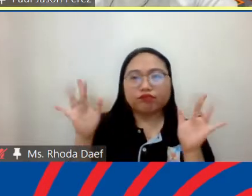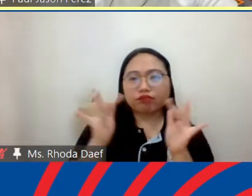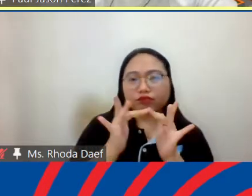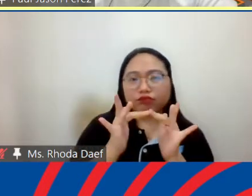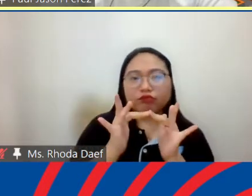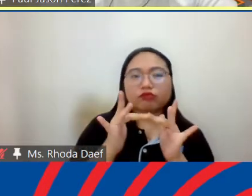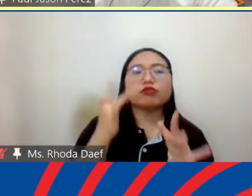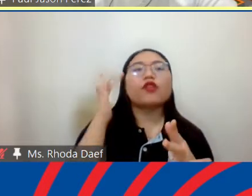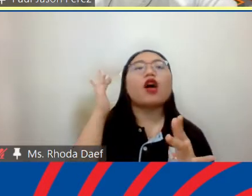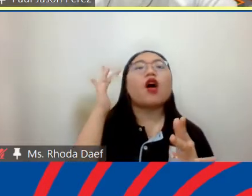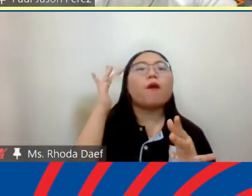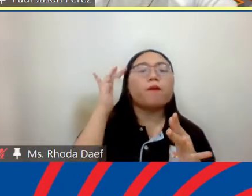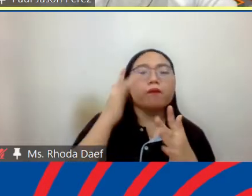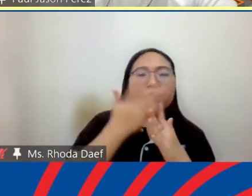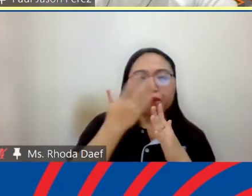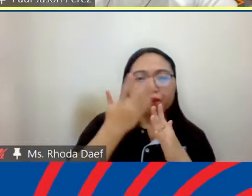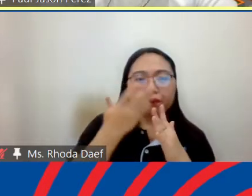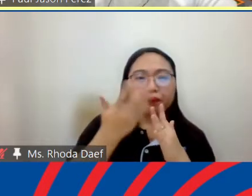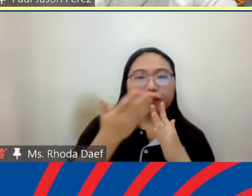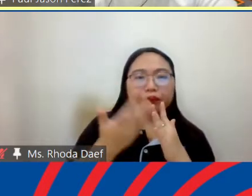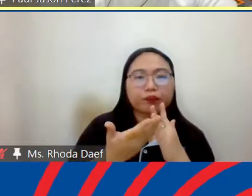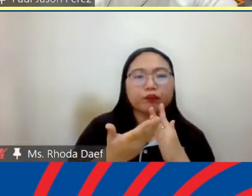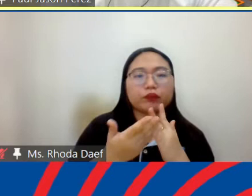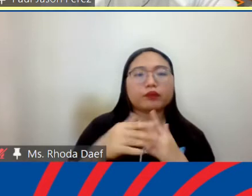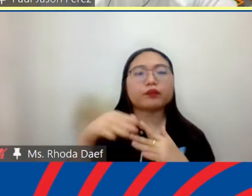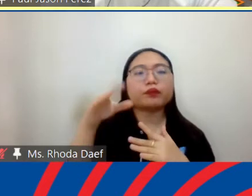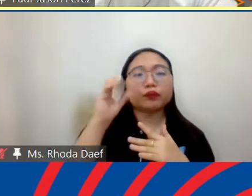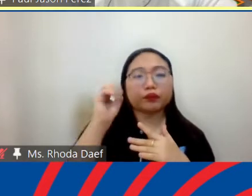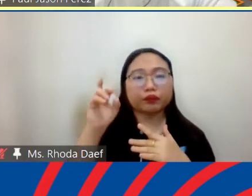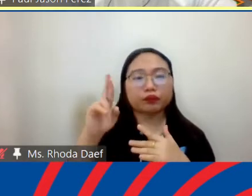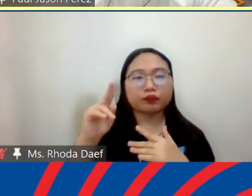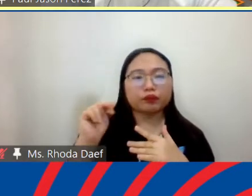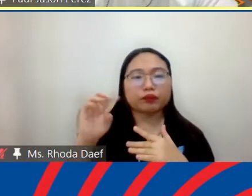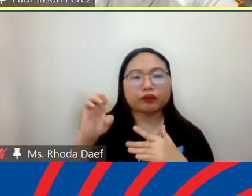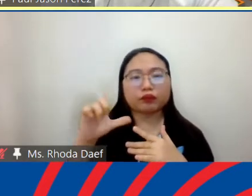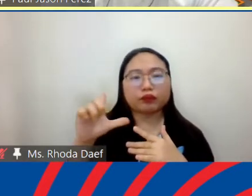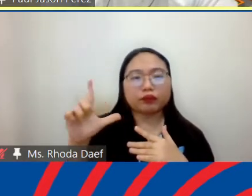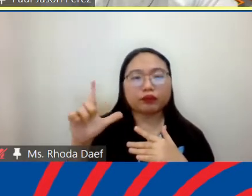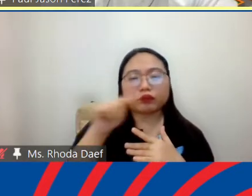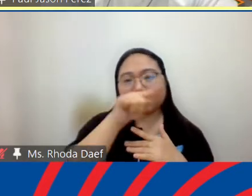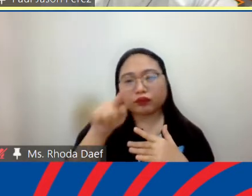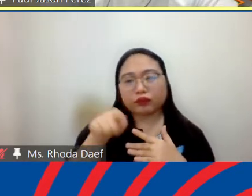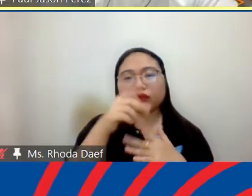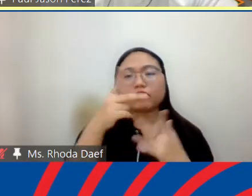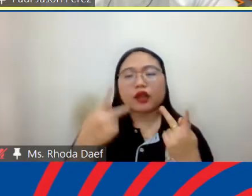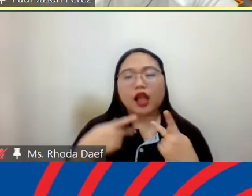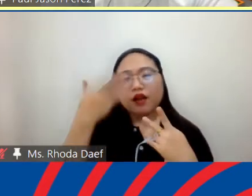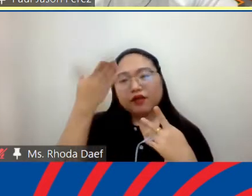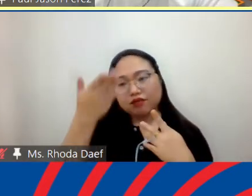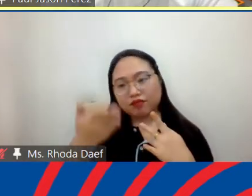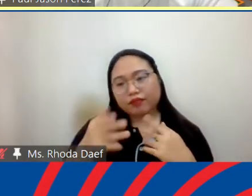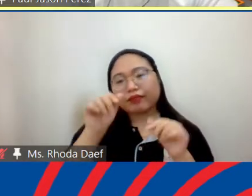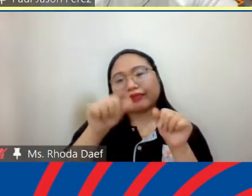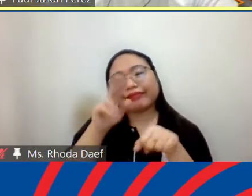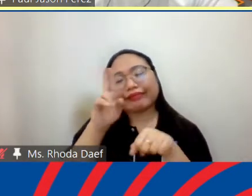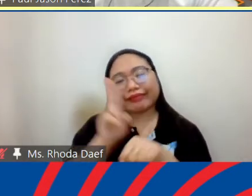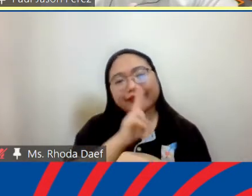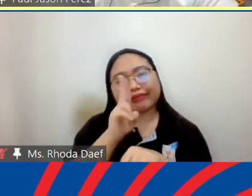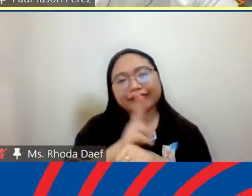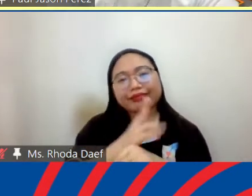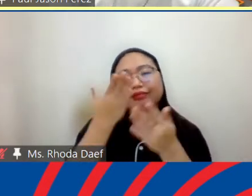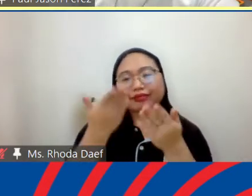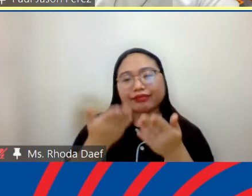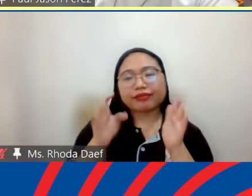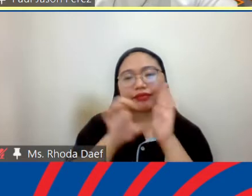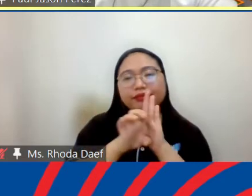Cornell Research Data Management Service Group provided this template that you can use. So for example, in this